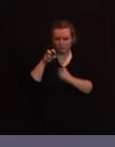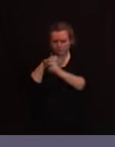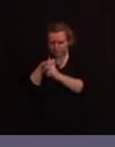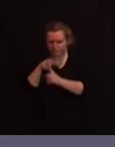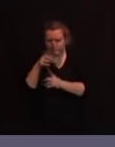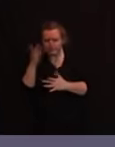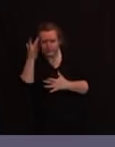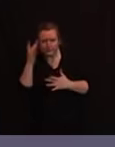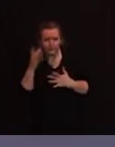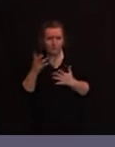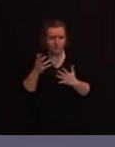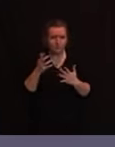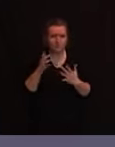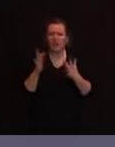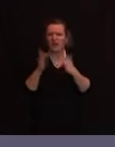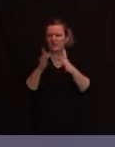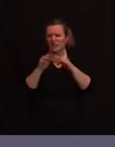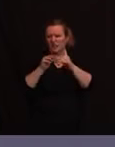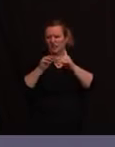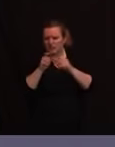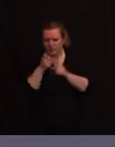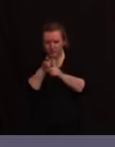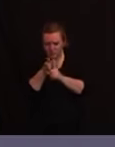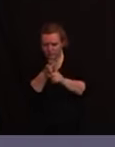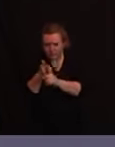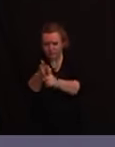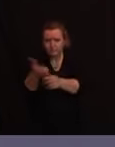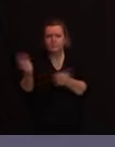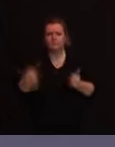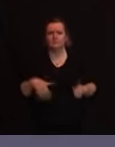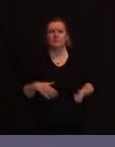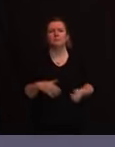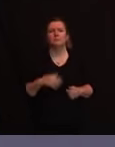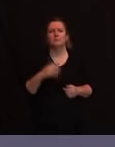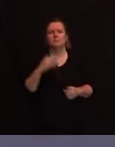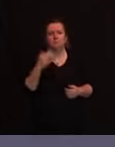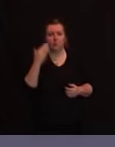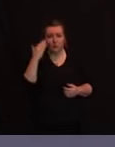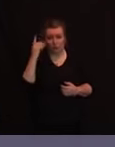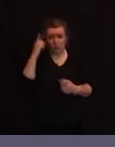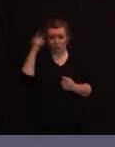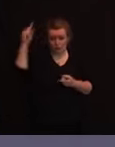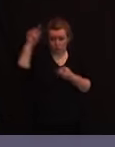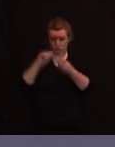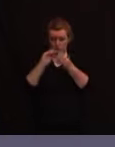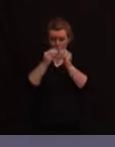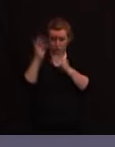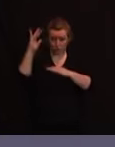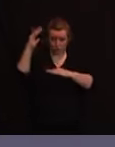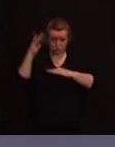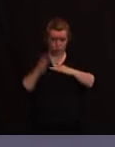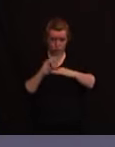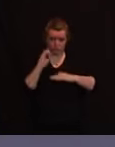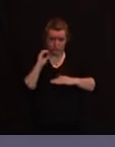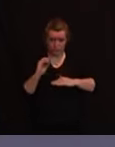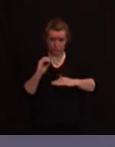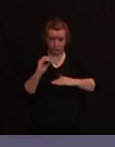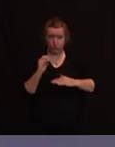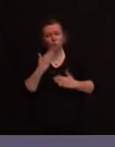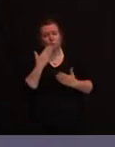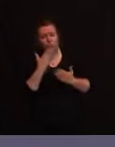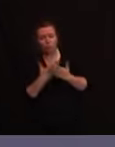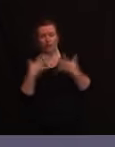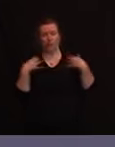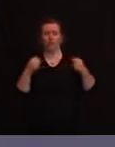as close to zero as possible, you want to then have a healthcare infrastructure in place. And I spoke the other day, as did